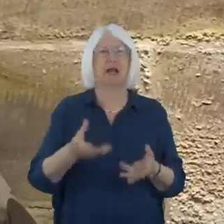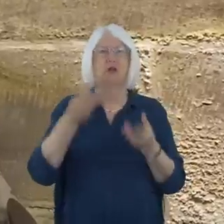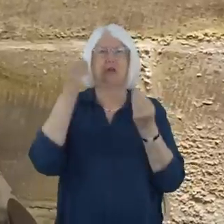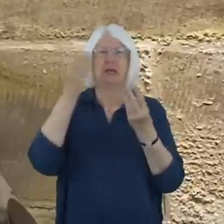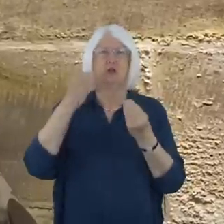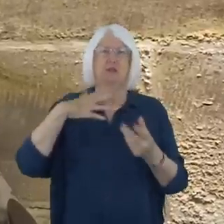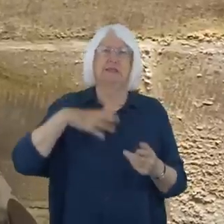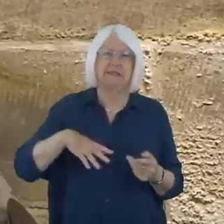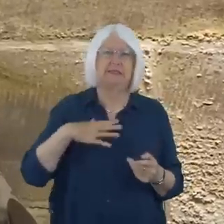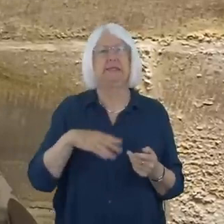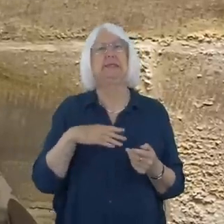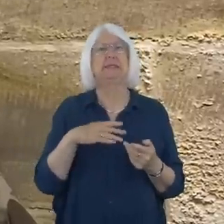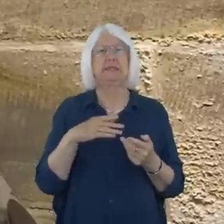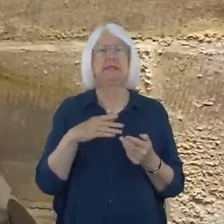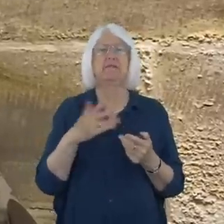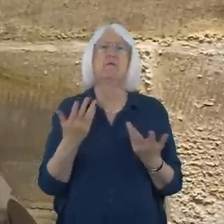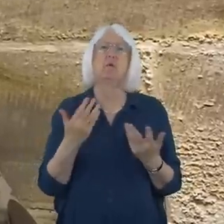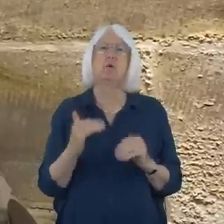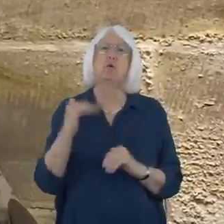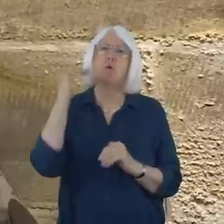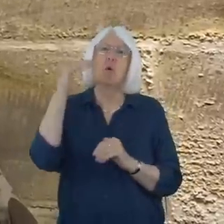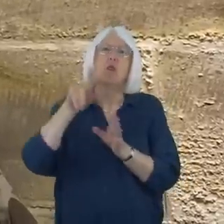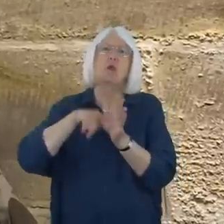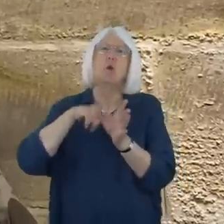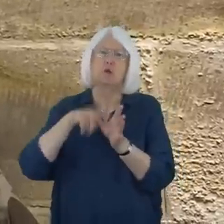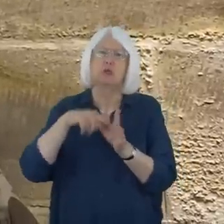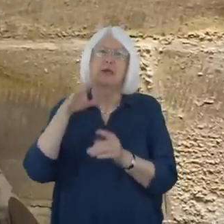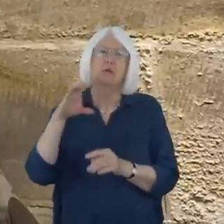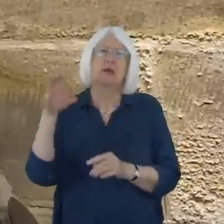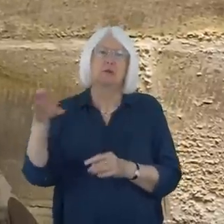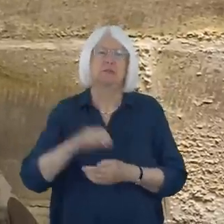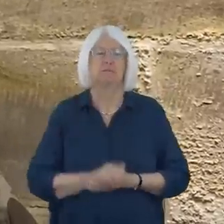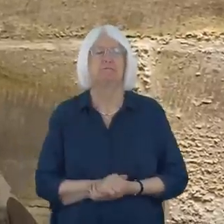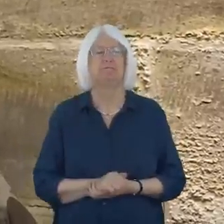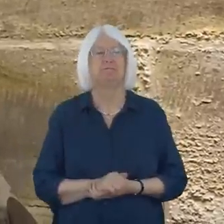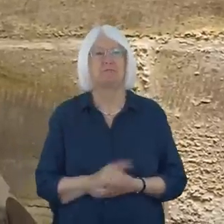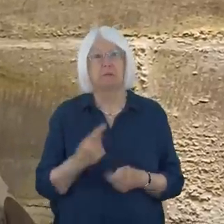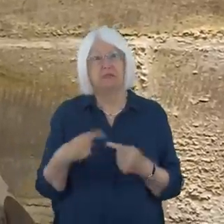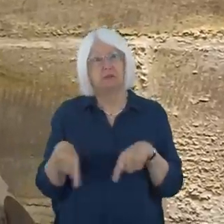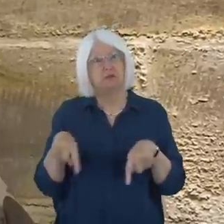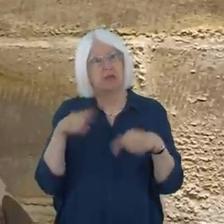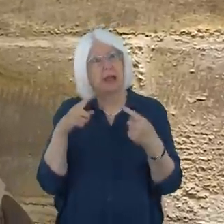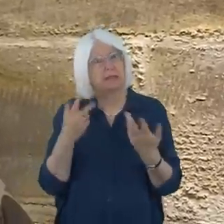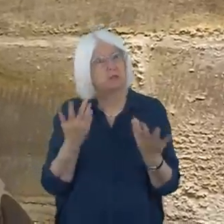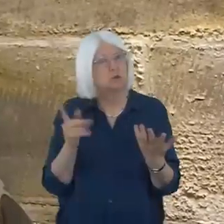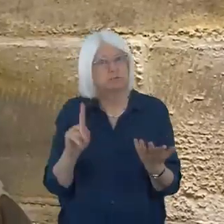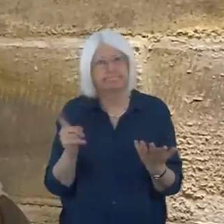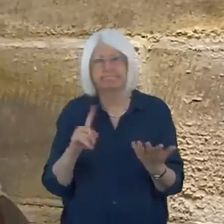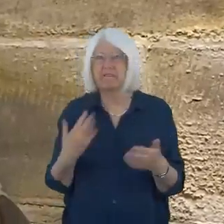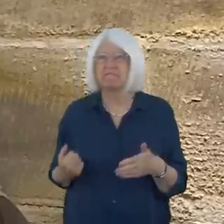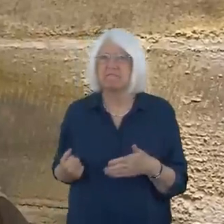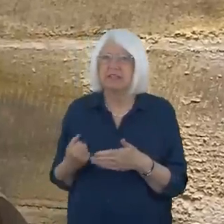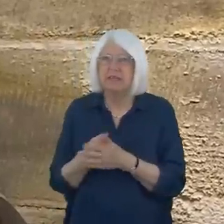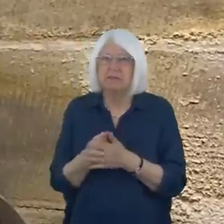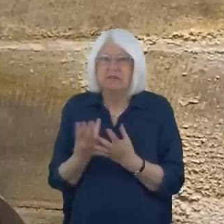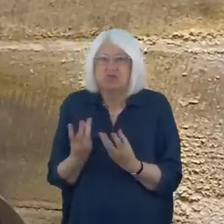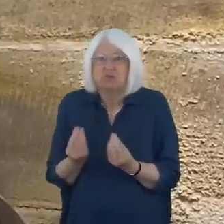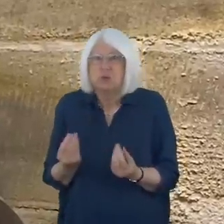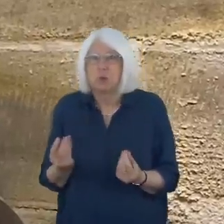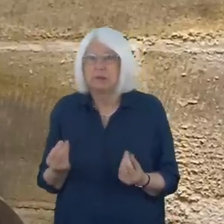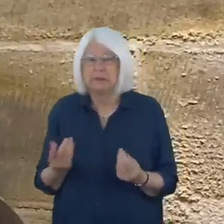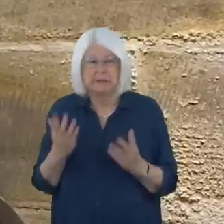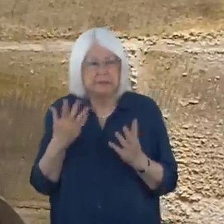challenges are trying to make limited resources of all types stretch as far as we'd like them